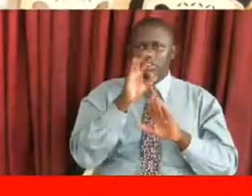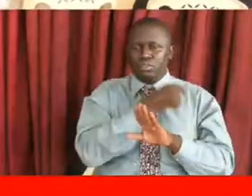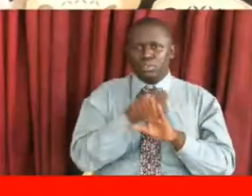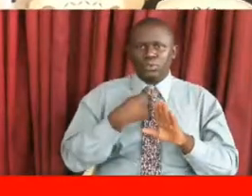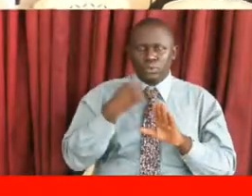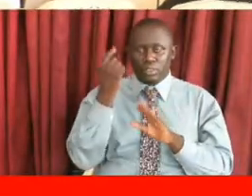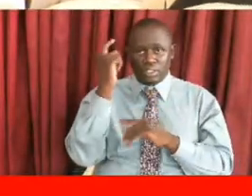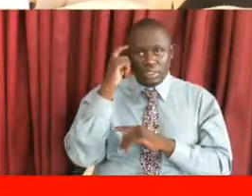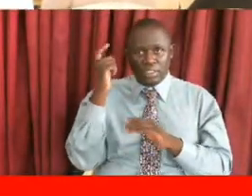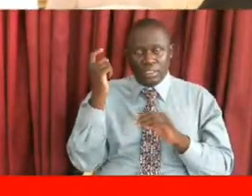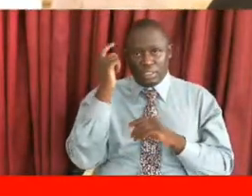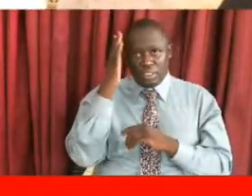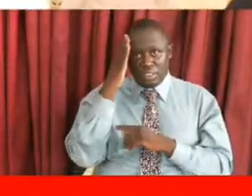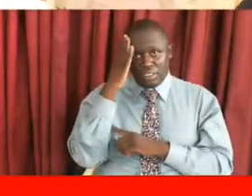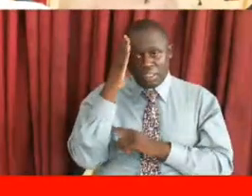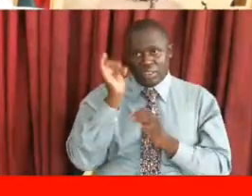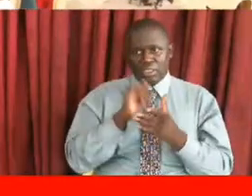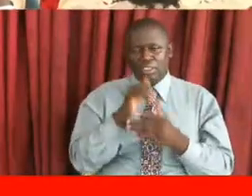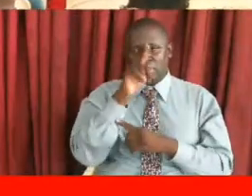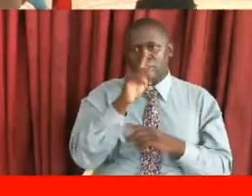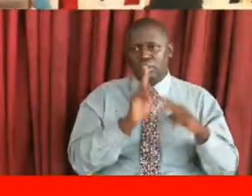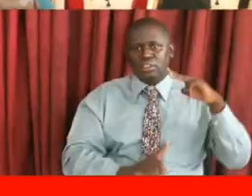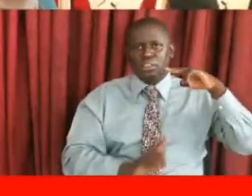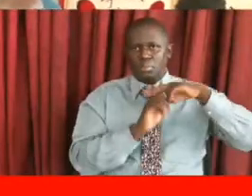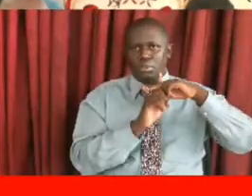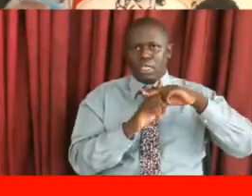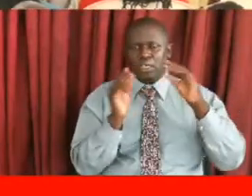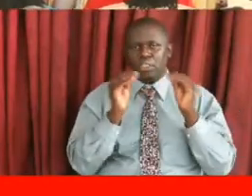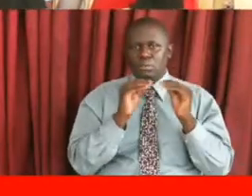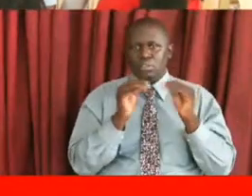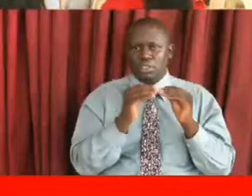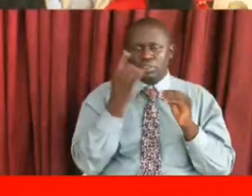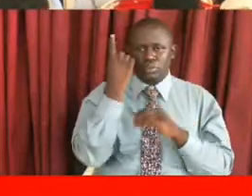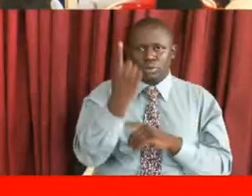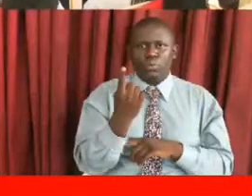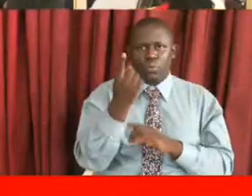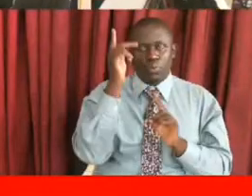realize that he's appearing to us in these meetings for one